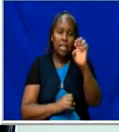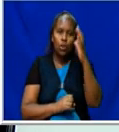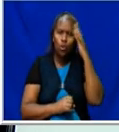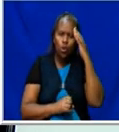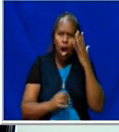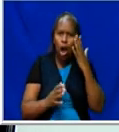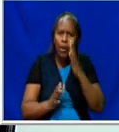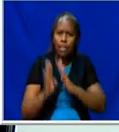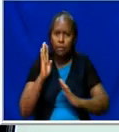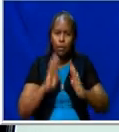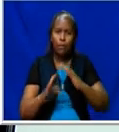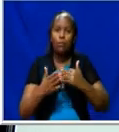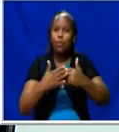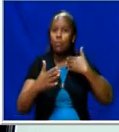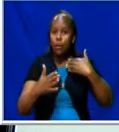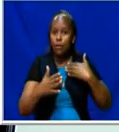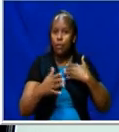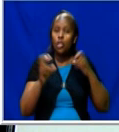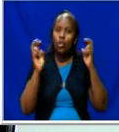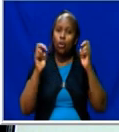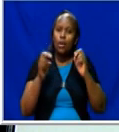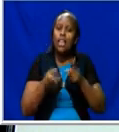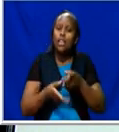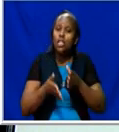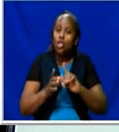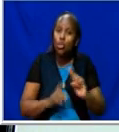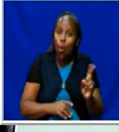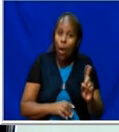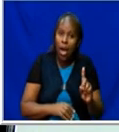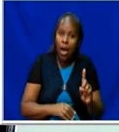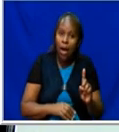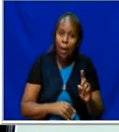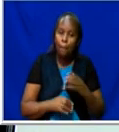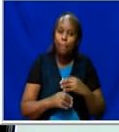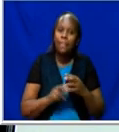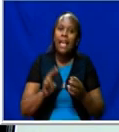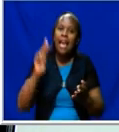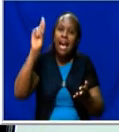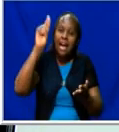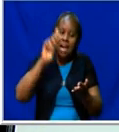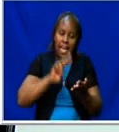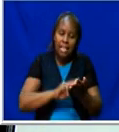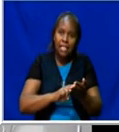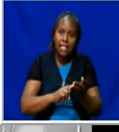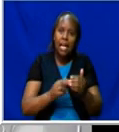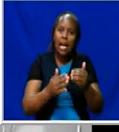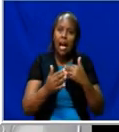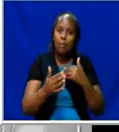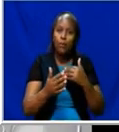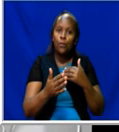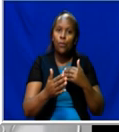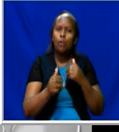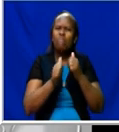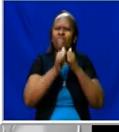our previous topic. This is a situation whereby the rays are coming from